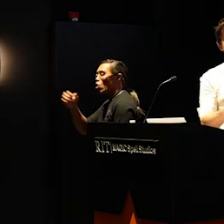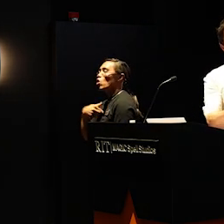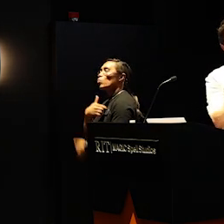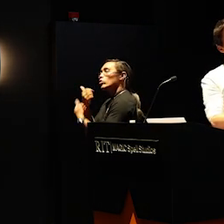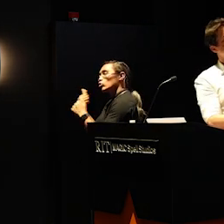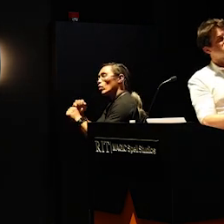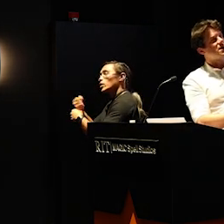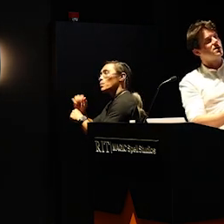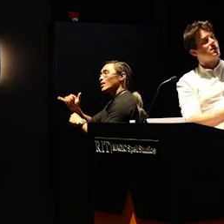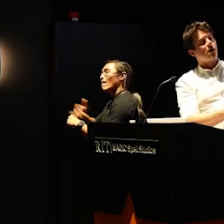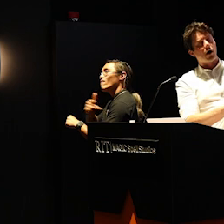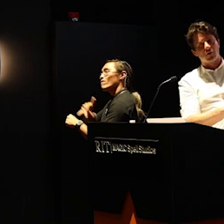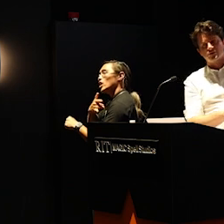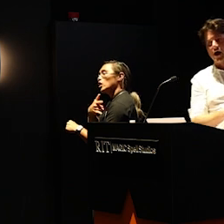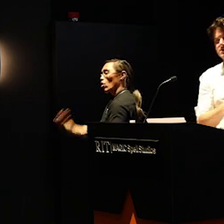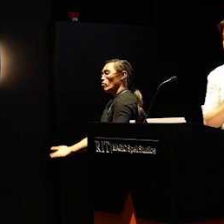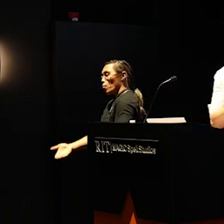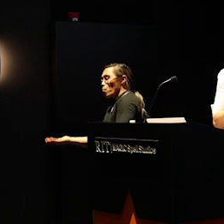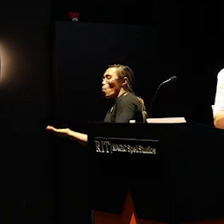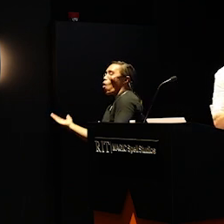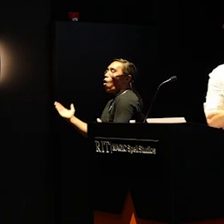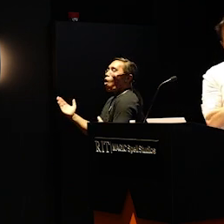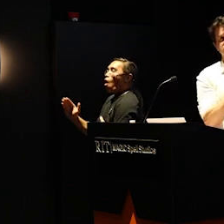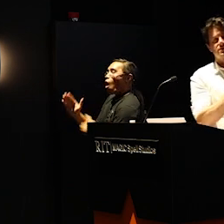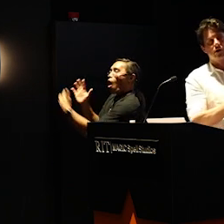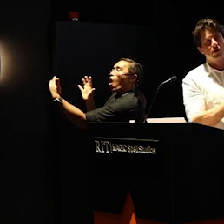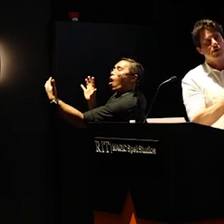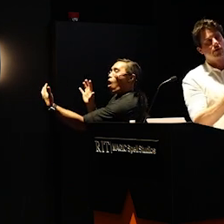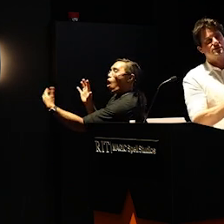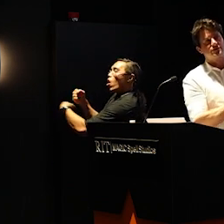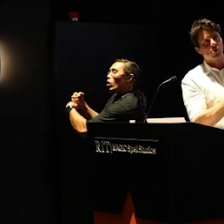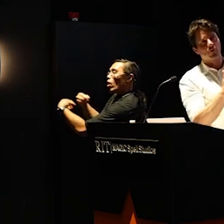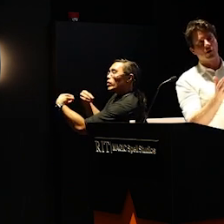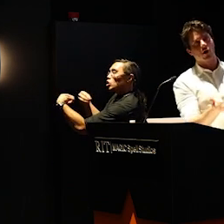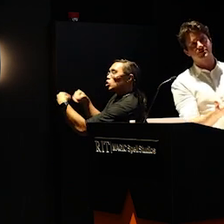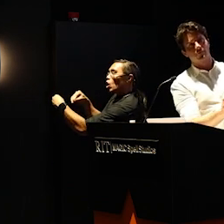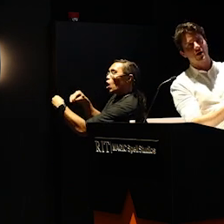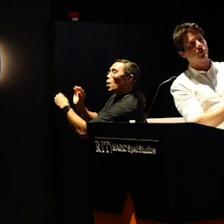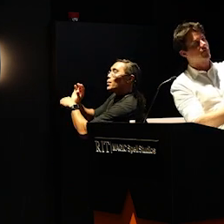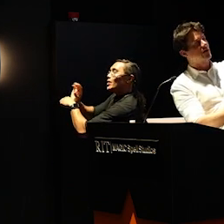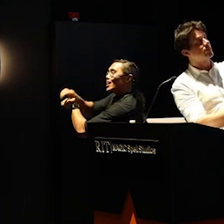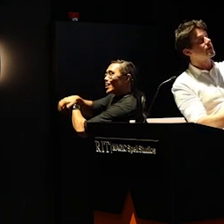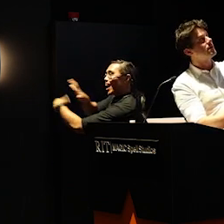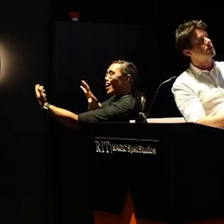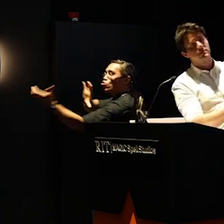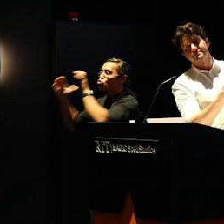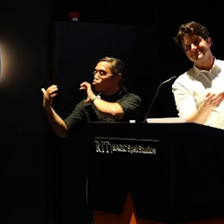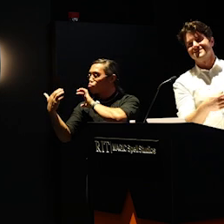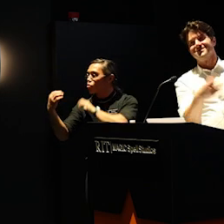a restaurant. It was Harris Interactive, but originally there it was the Stromberg Carlson Radio